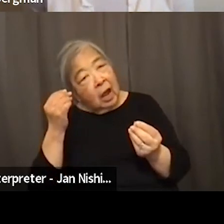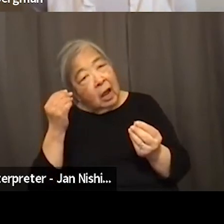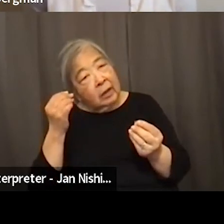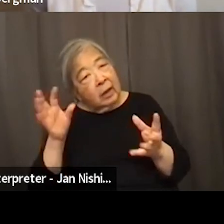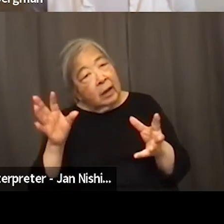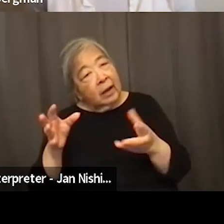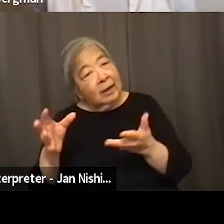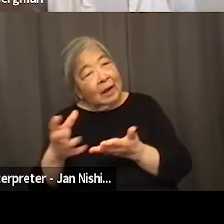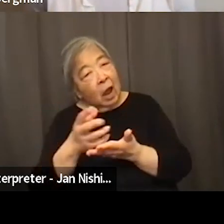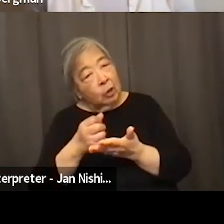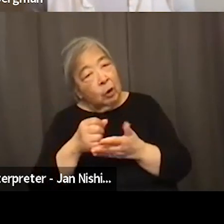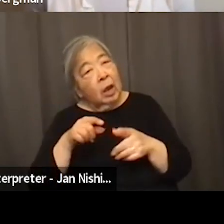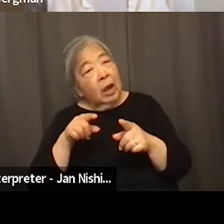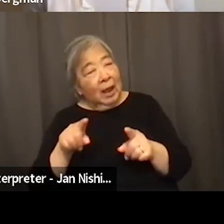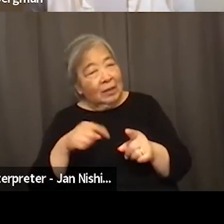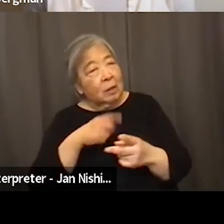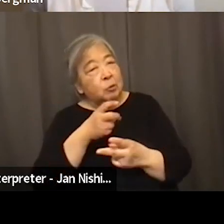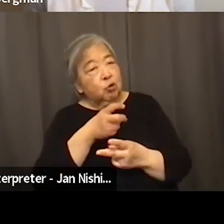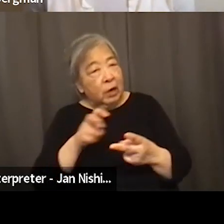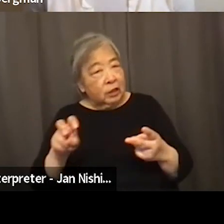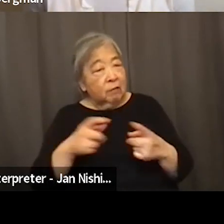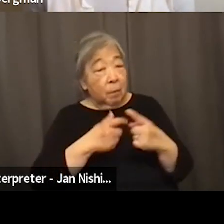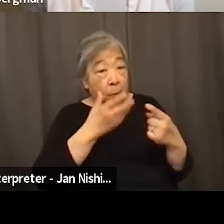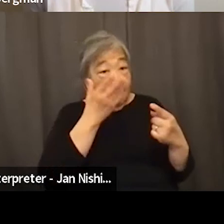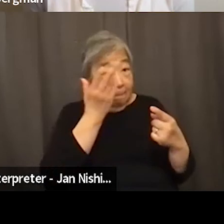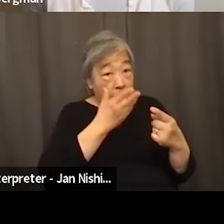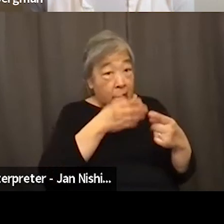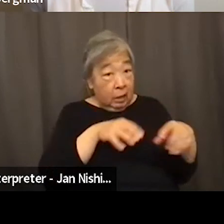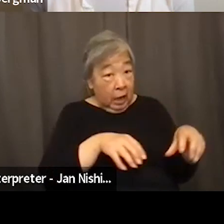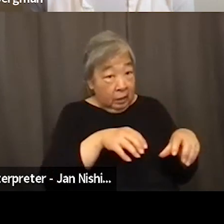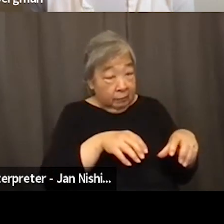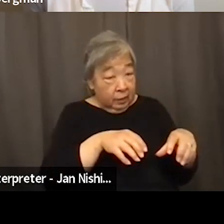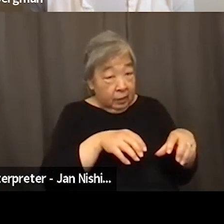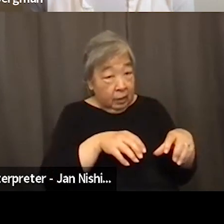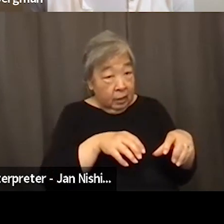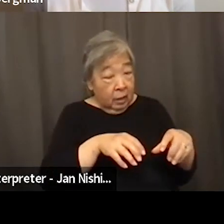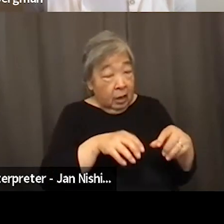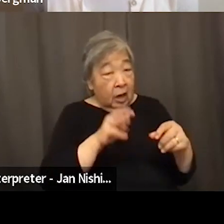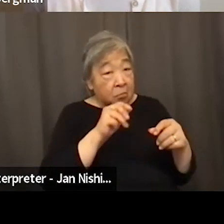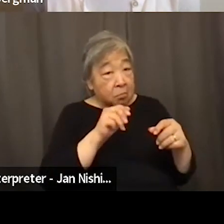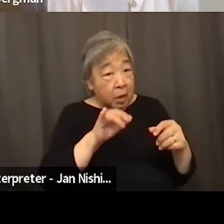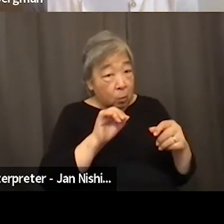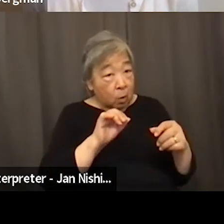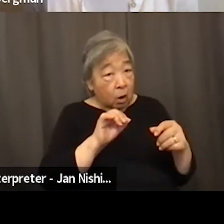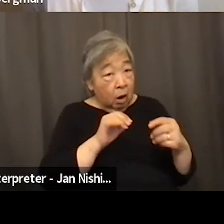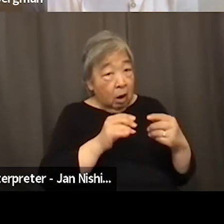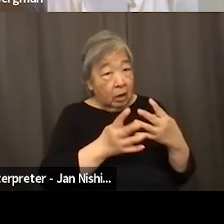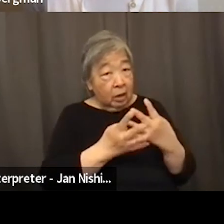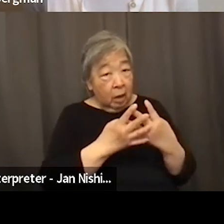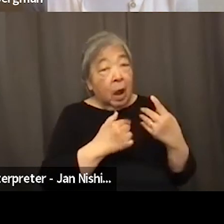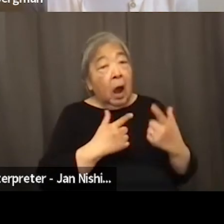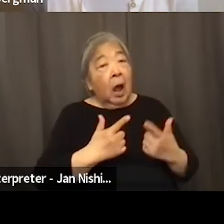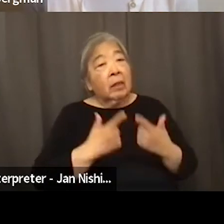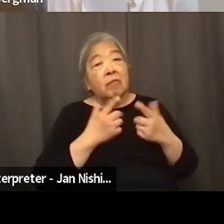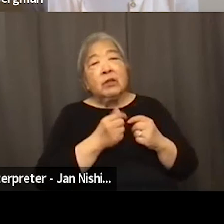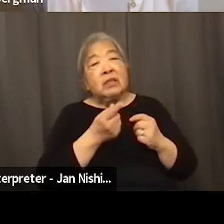few months as I've been transitioning from like a frontline camp called the Mewa camp, where I lived with several other hundreds